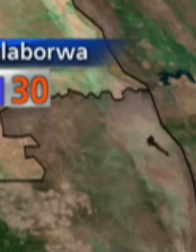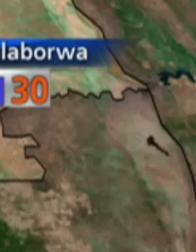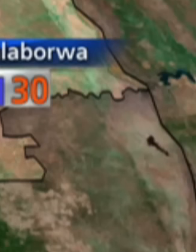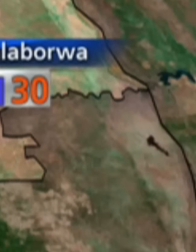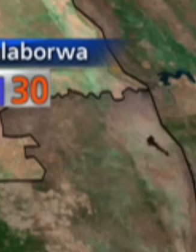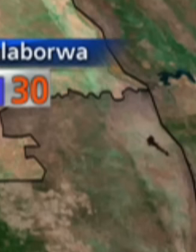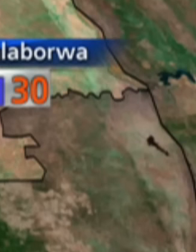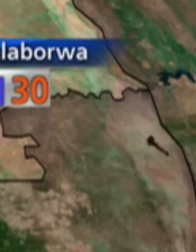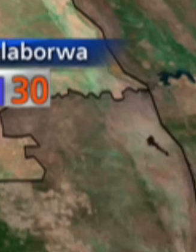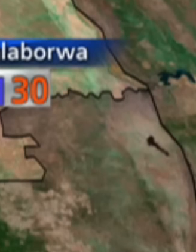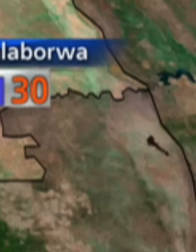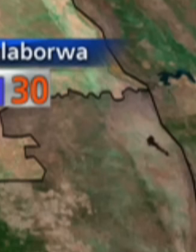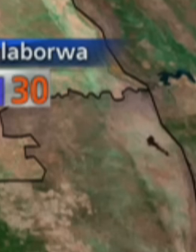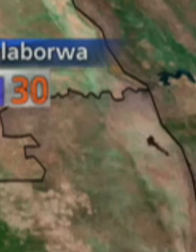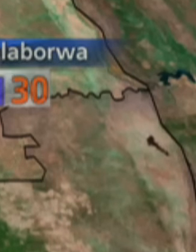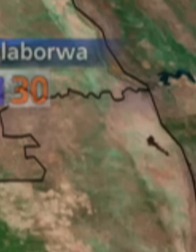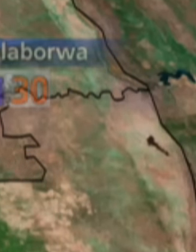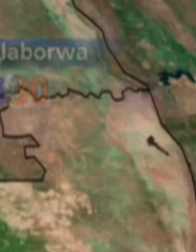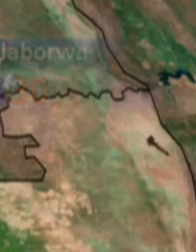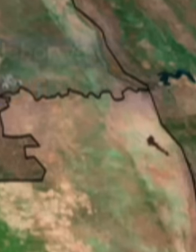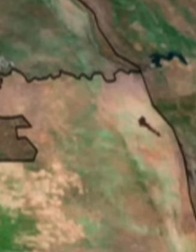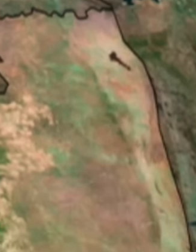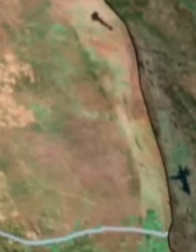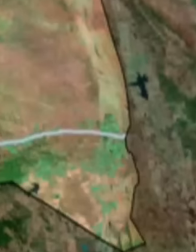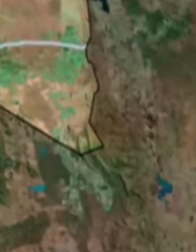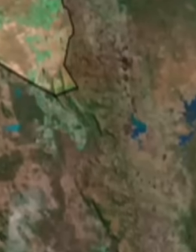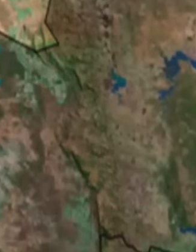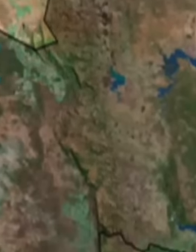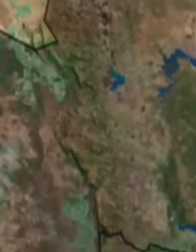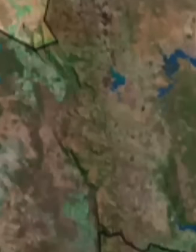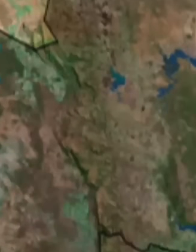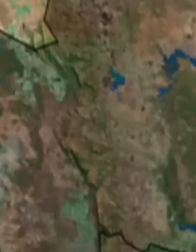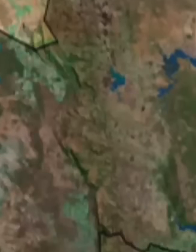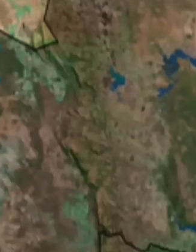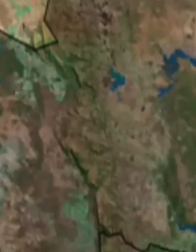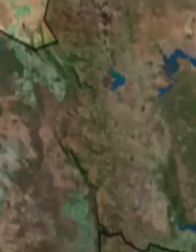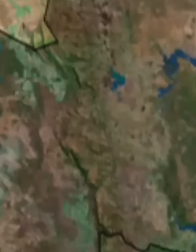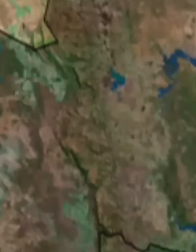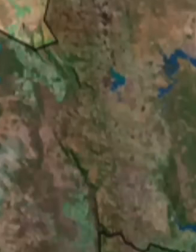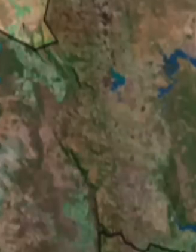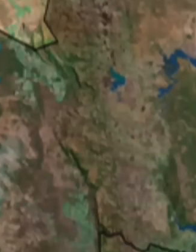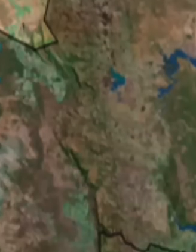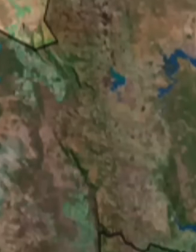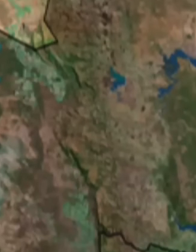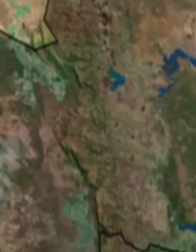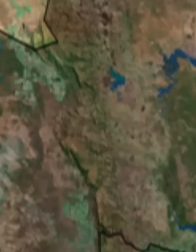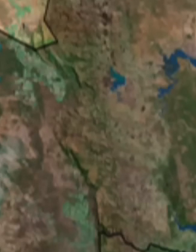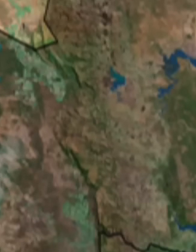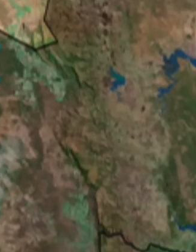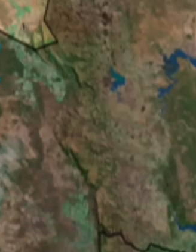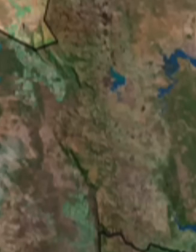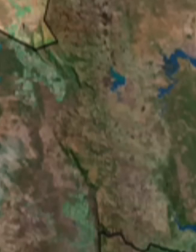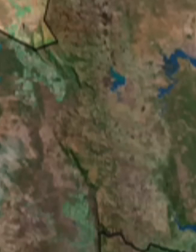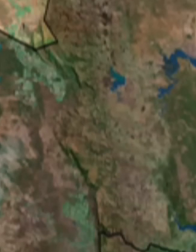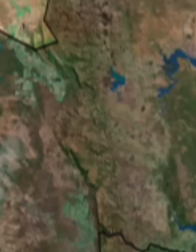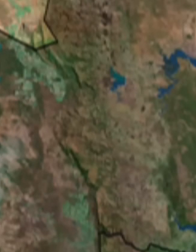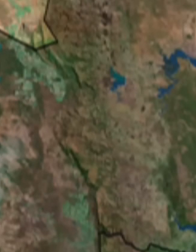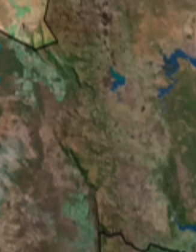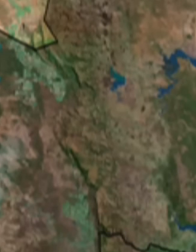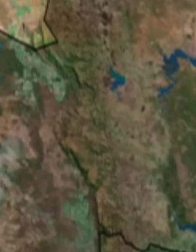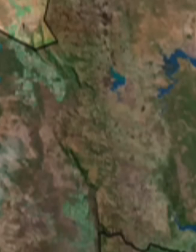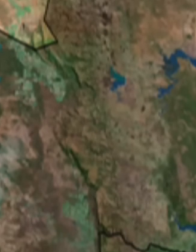tshese fela ho saeng kae re shebile hona ka Mesina le hona ka re thendo re gate di rita fela ho mashome a mabedi a mtse isipileng ka fela mashishing ho tla jela ka Carolina